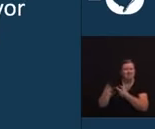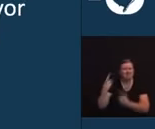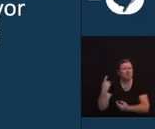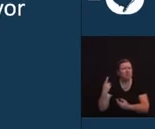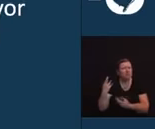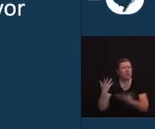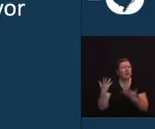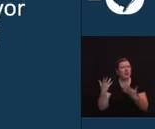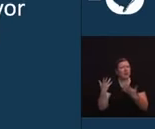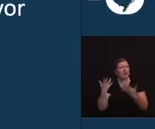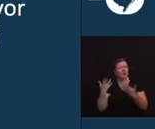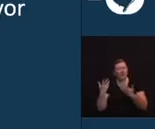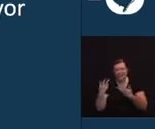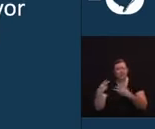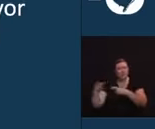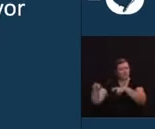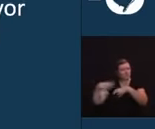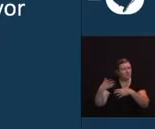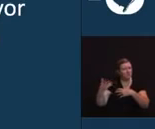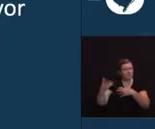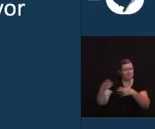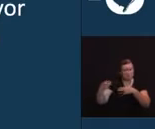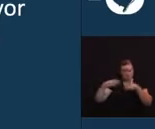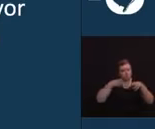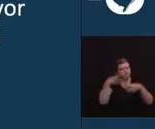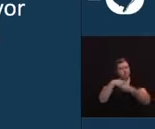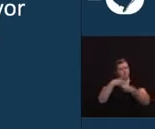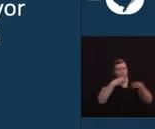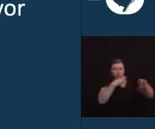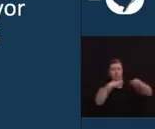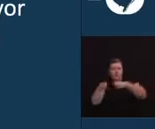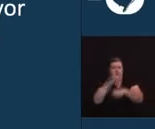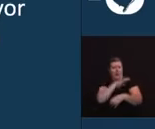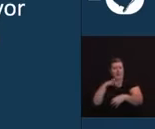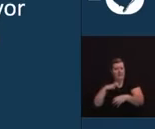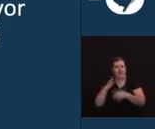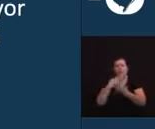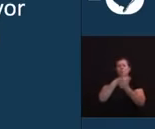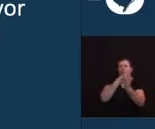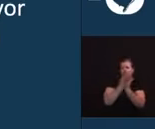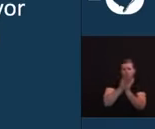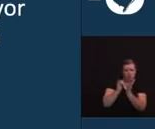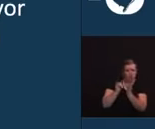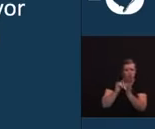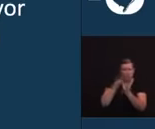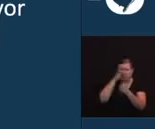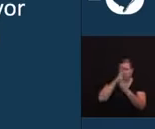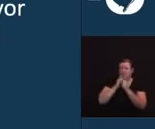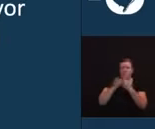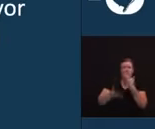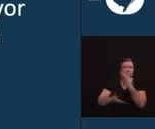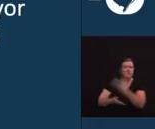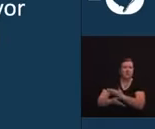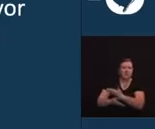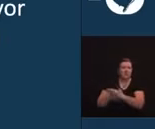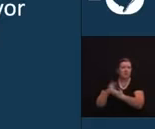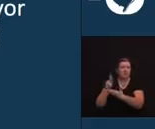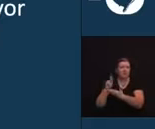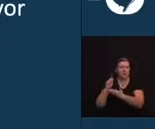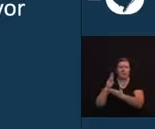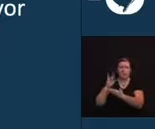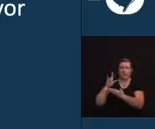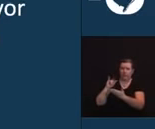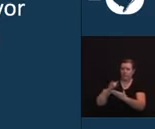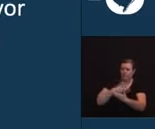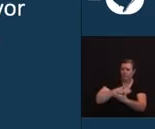our transition committees on budget issues. May God bless you, Kabili, and I send my condolences and blessings to all who knew him